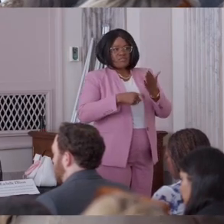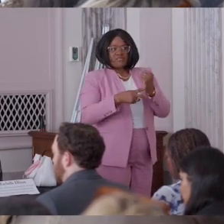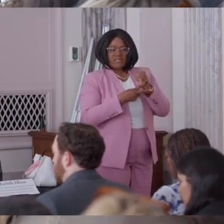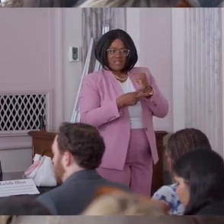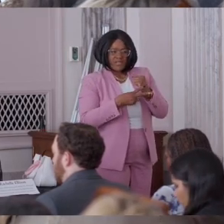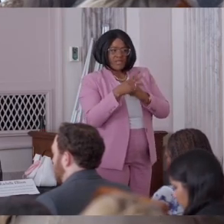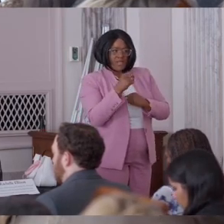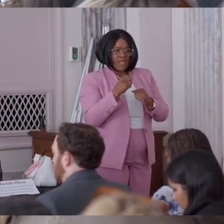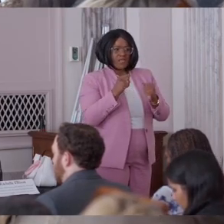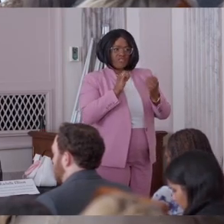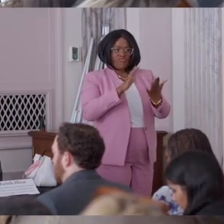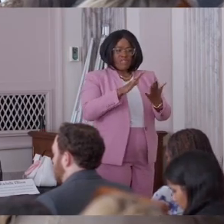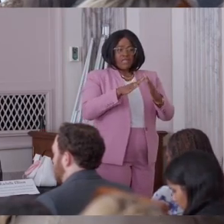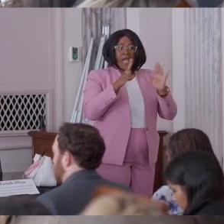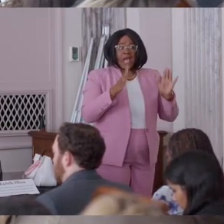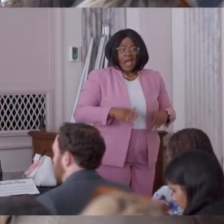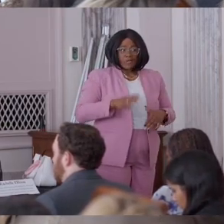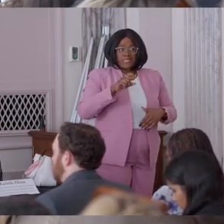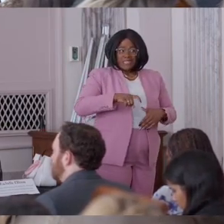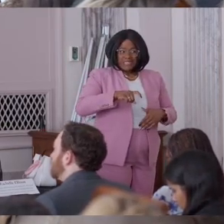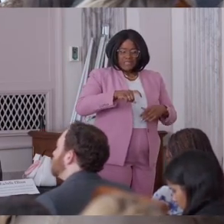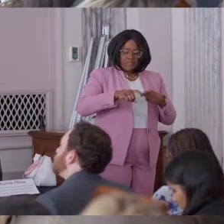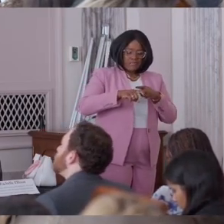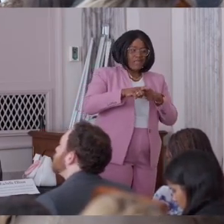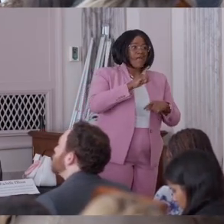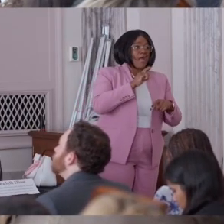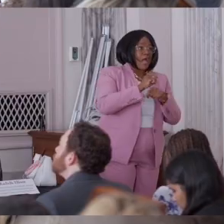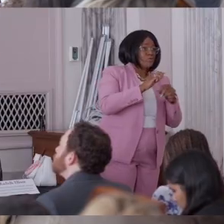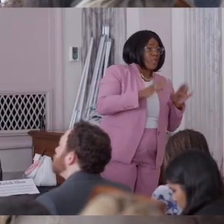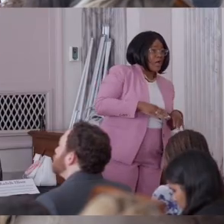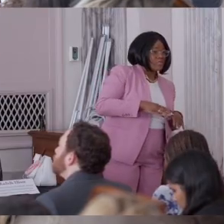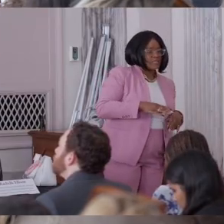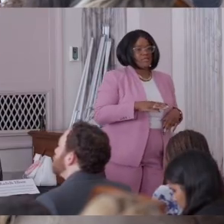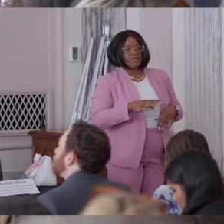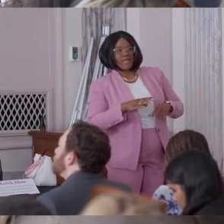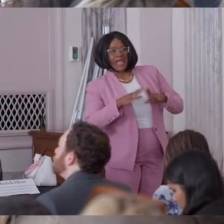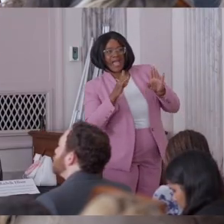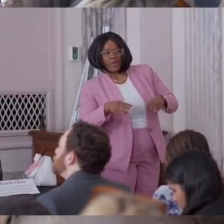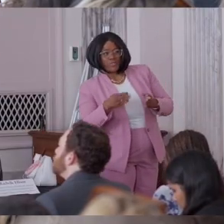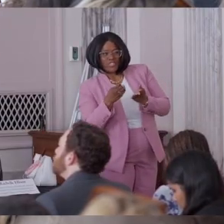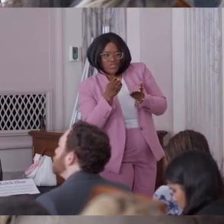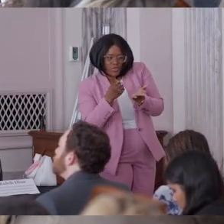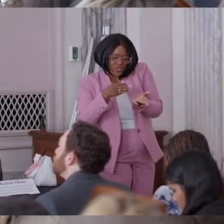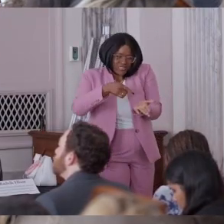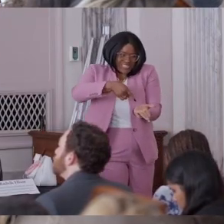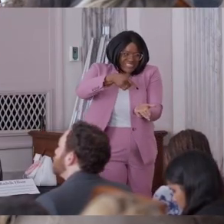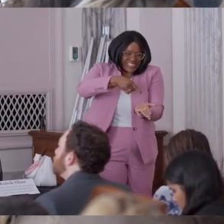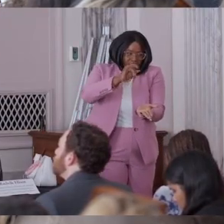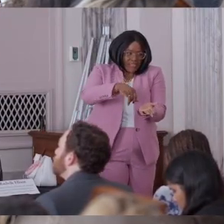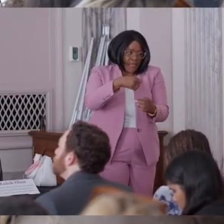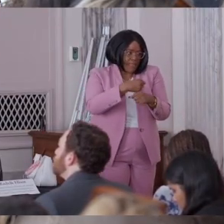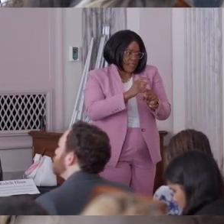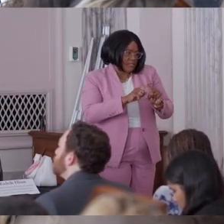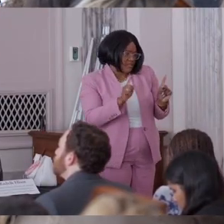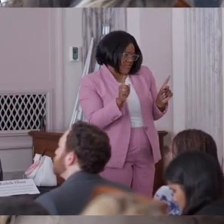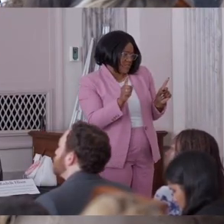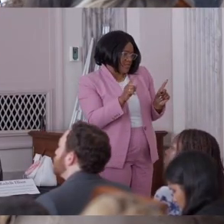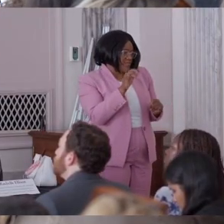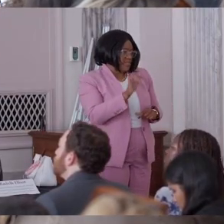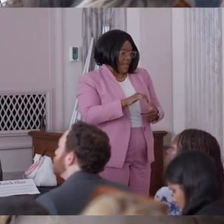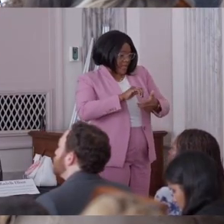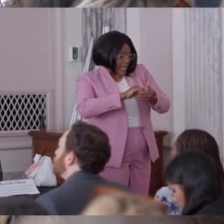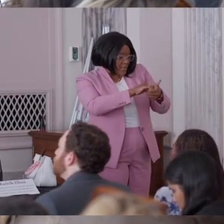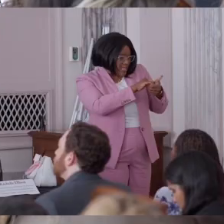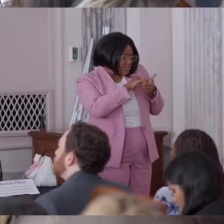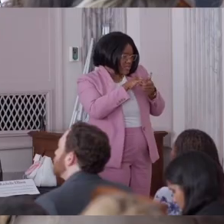addressing housing needs, not actual housing, but housing services, makes a difference for people. So this collaboration, this systems